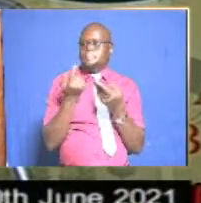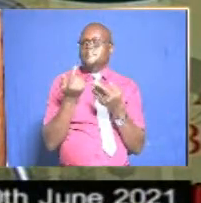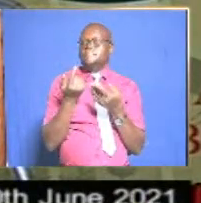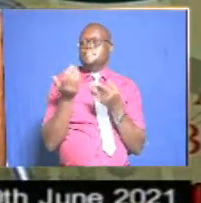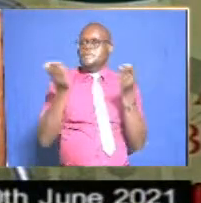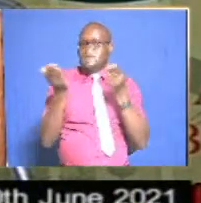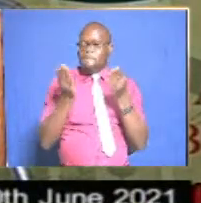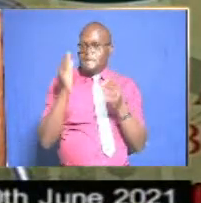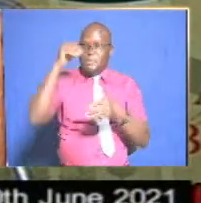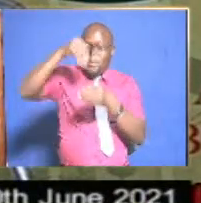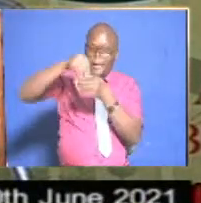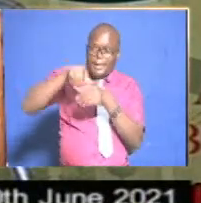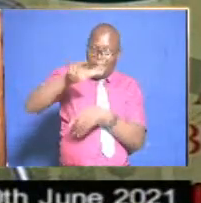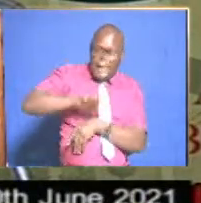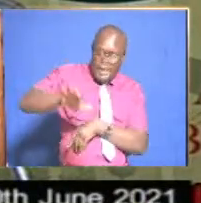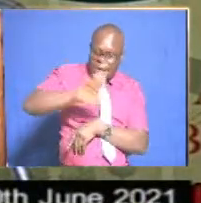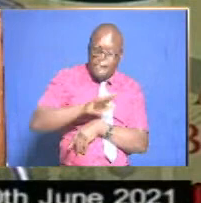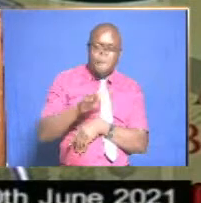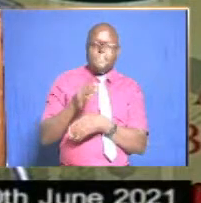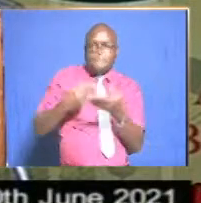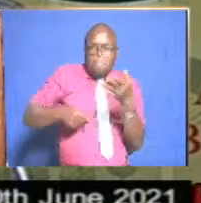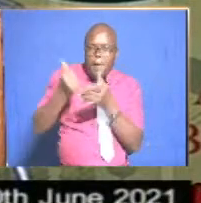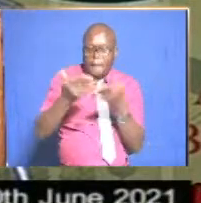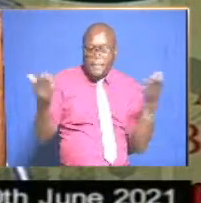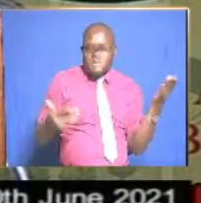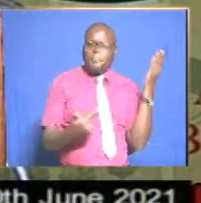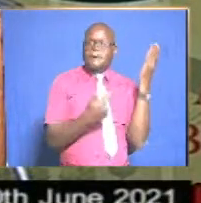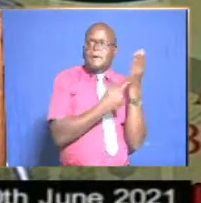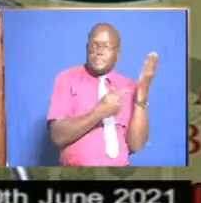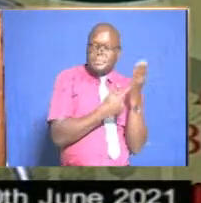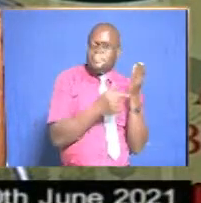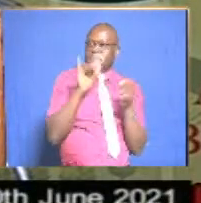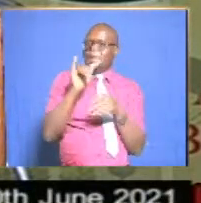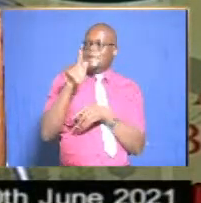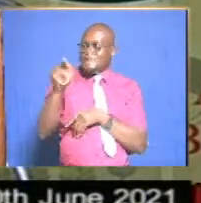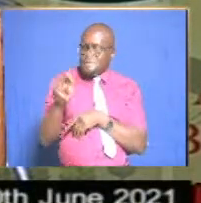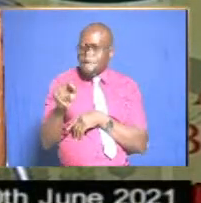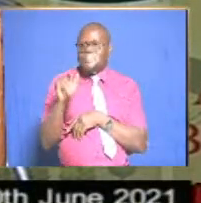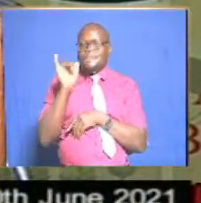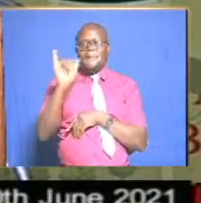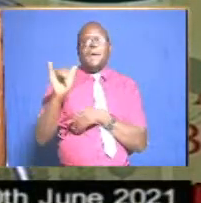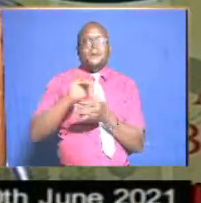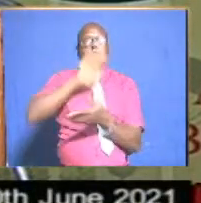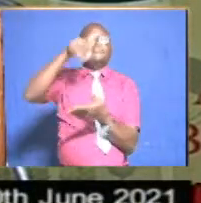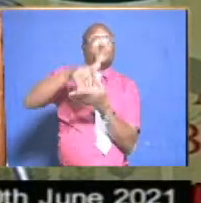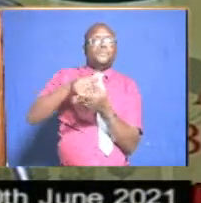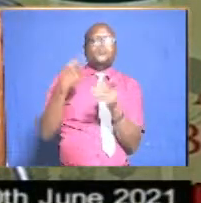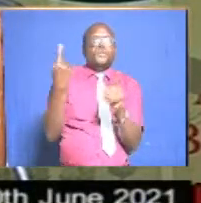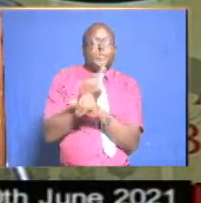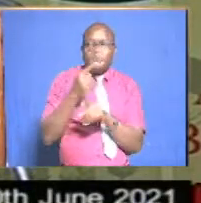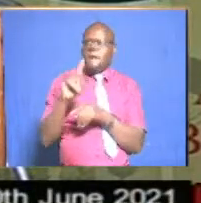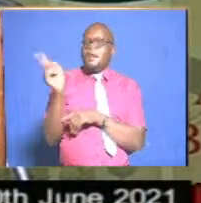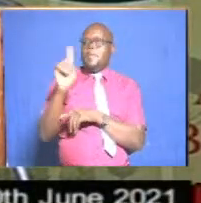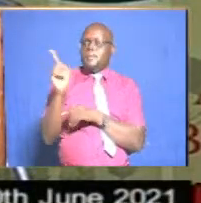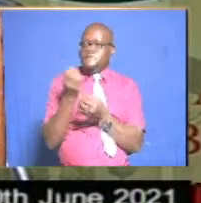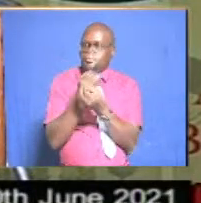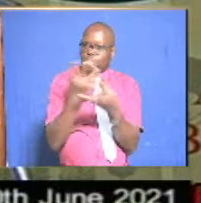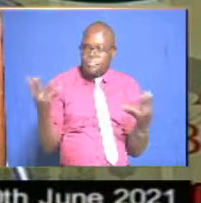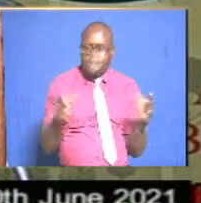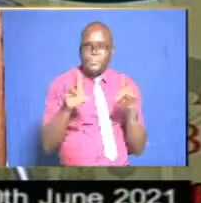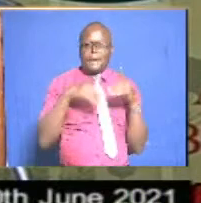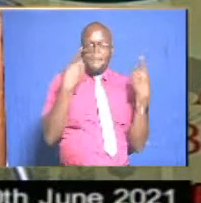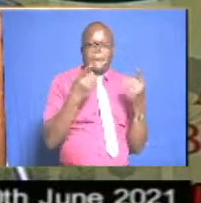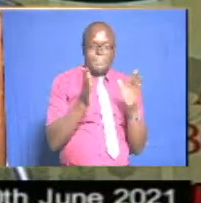this regard, procurement of ICT equipment and related services will be decentralized to various ministries, departments,